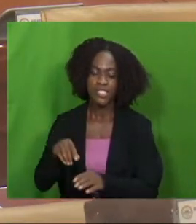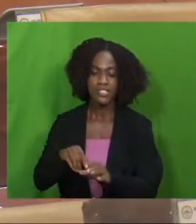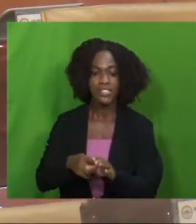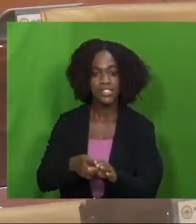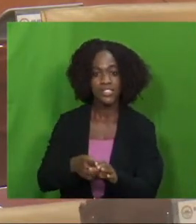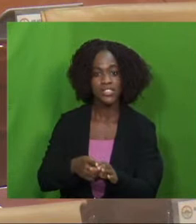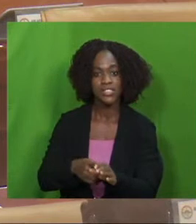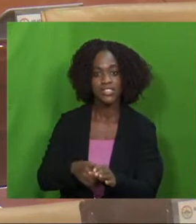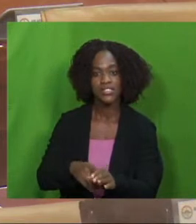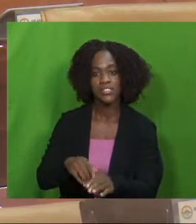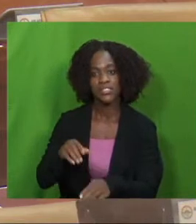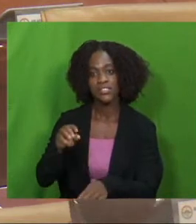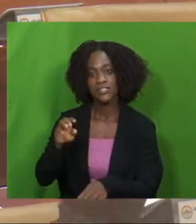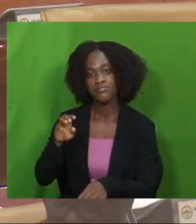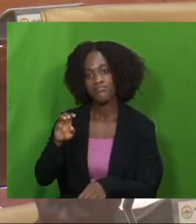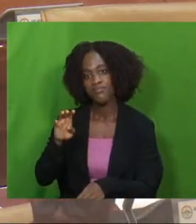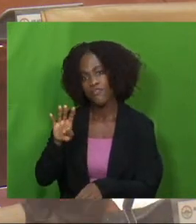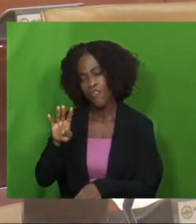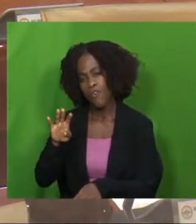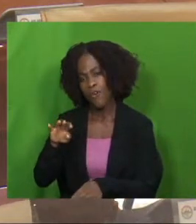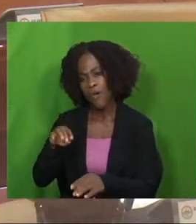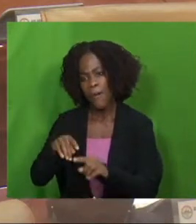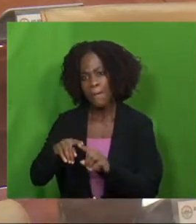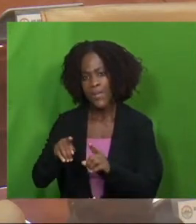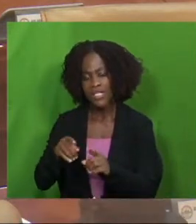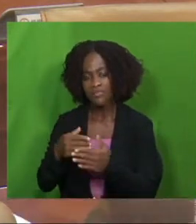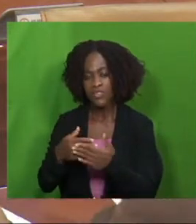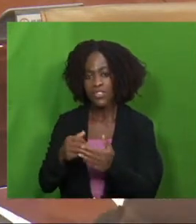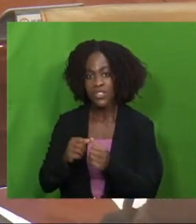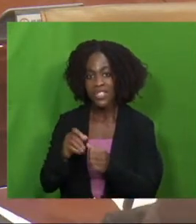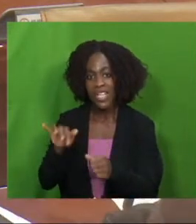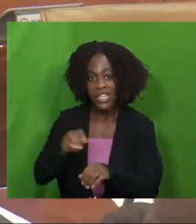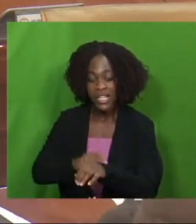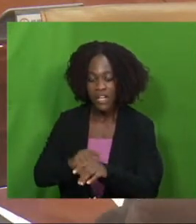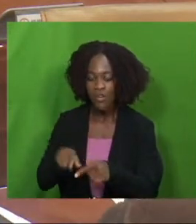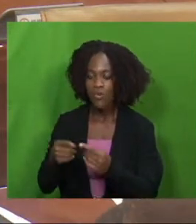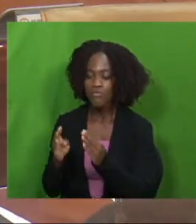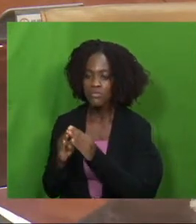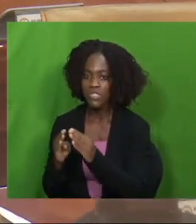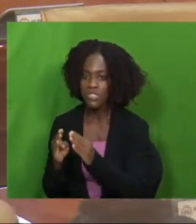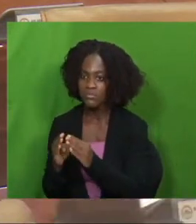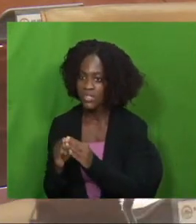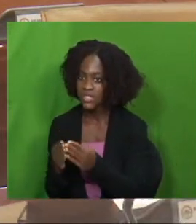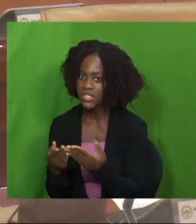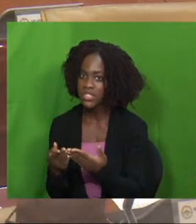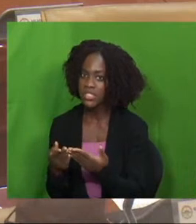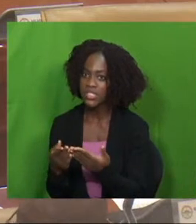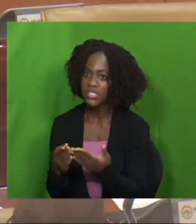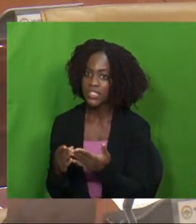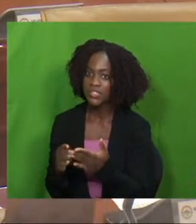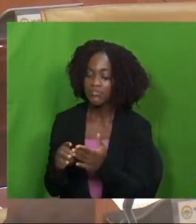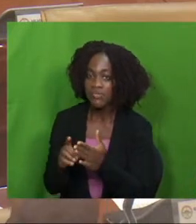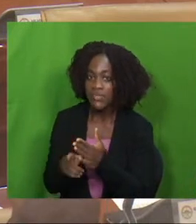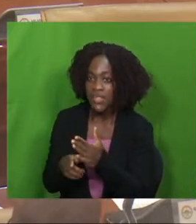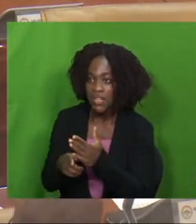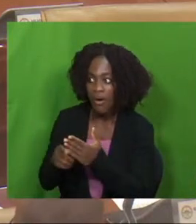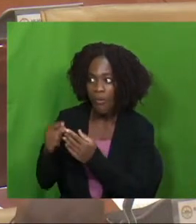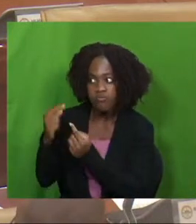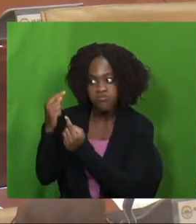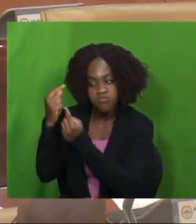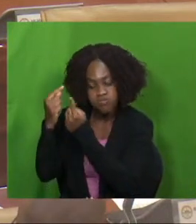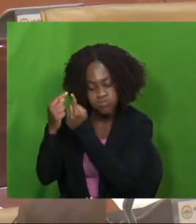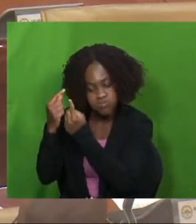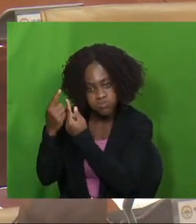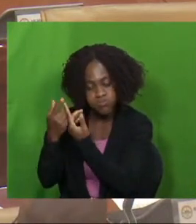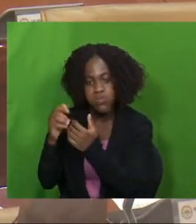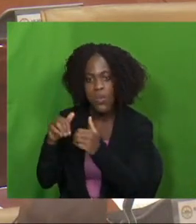that suspension period, we went into committee of the whole and considered the